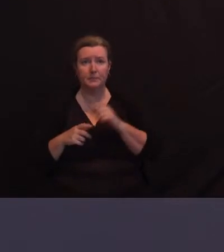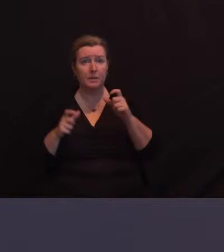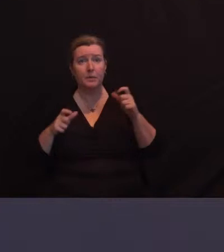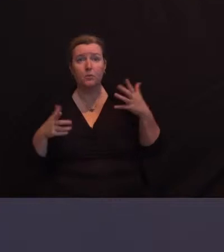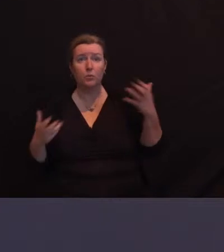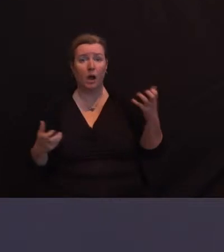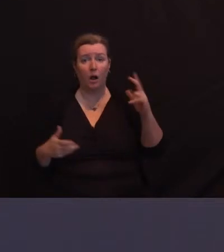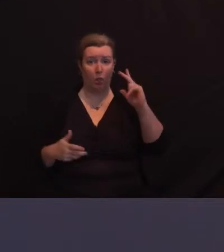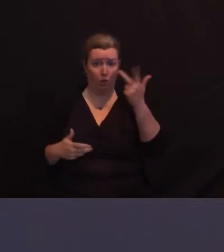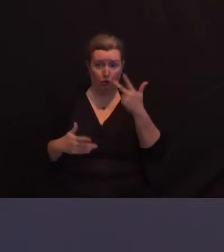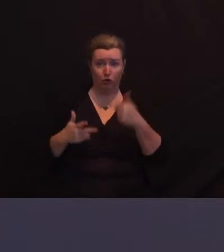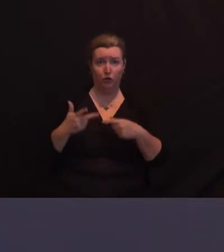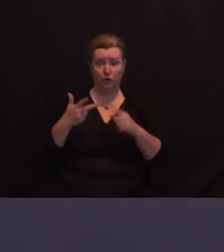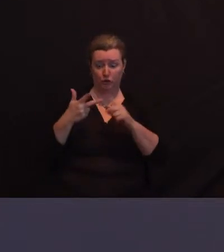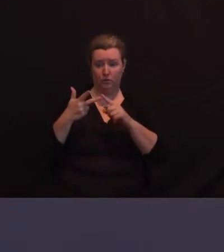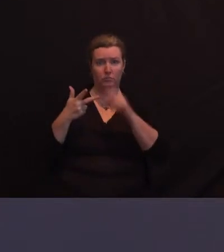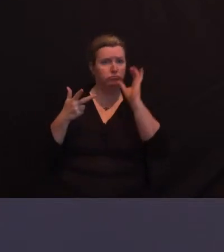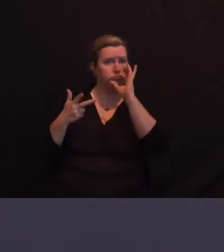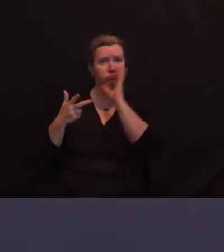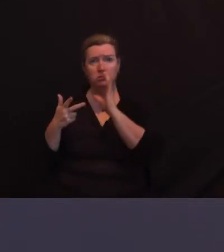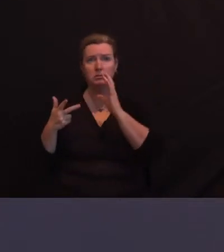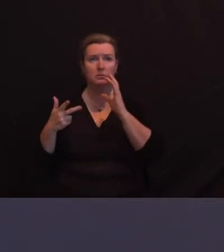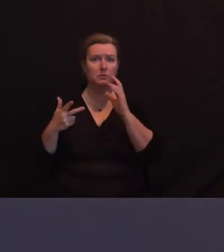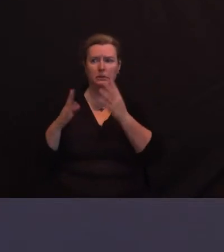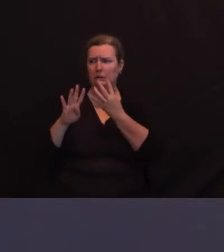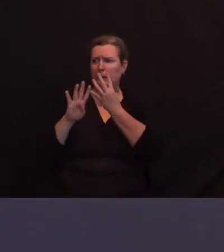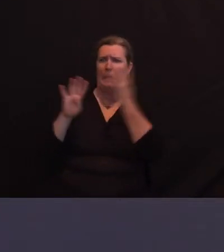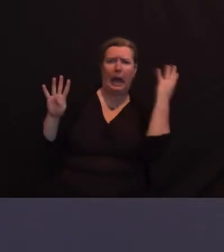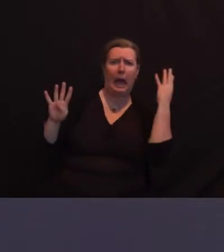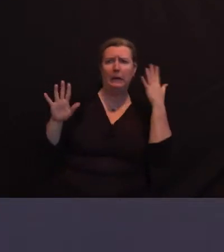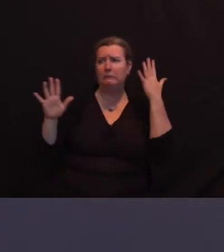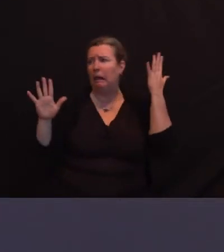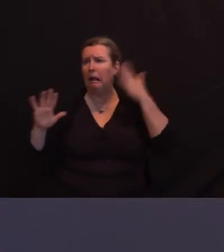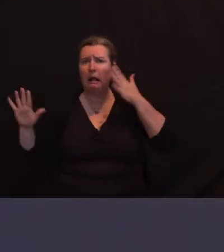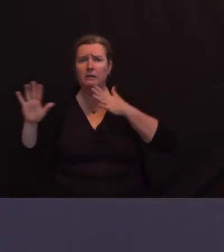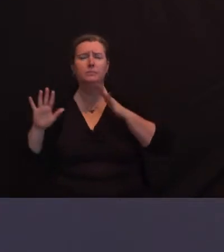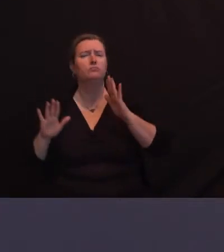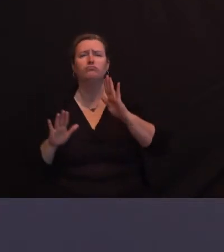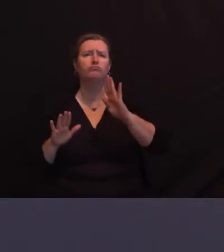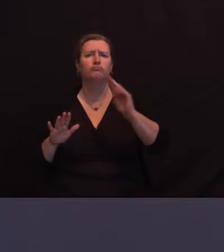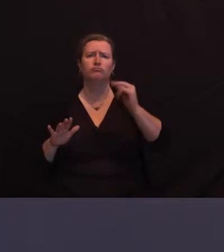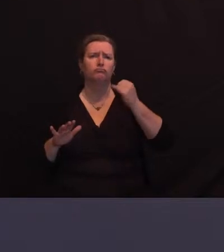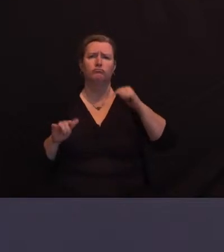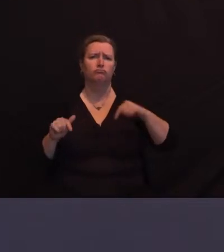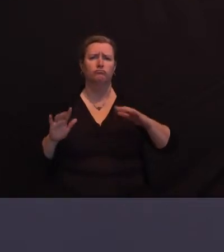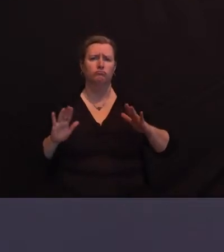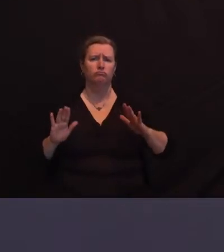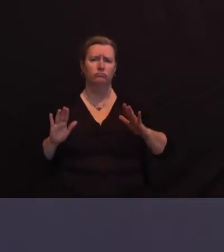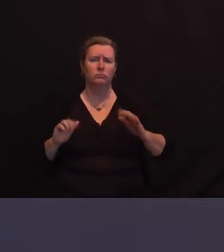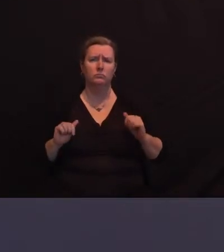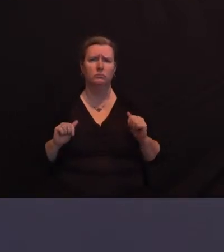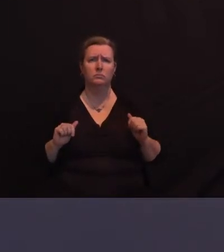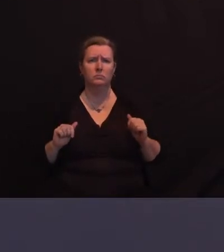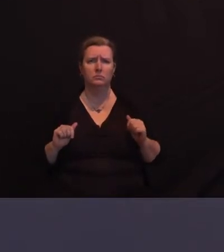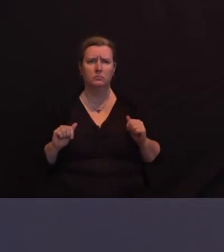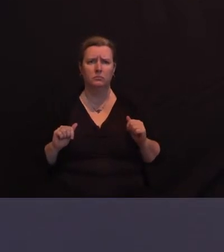avoiding that scrambling that we had, not just in New Jersey, everywhere in December, as well as any comment on